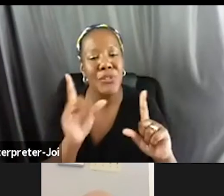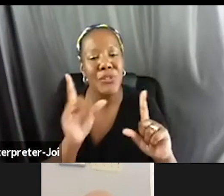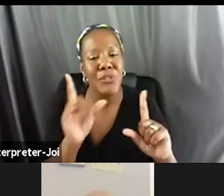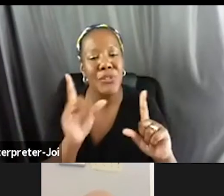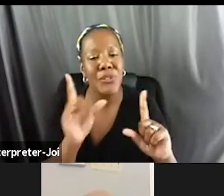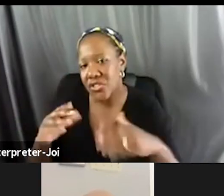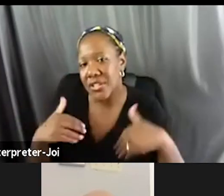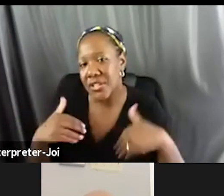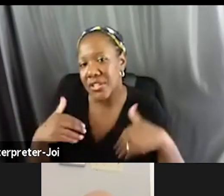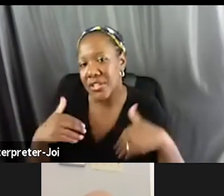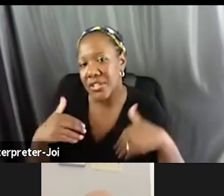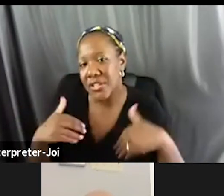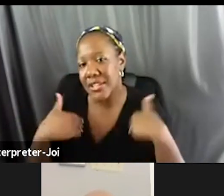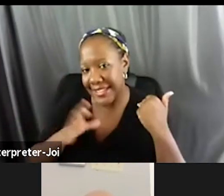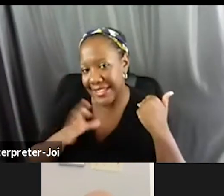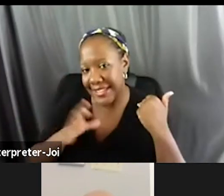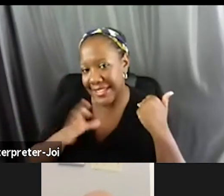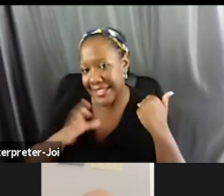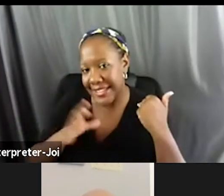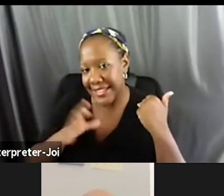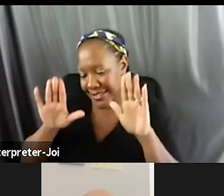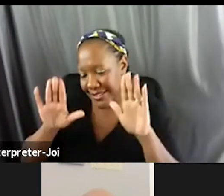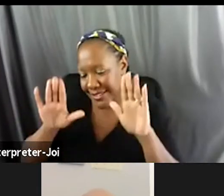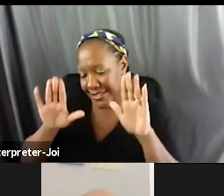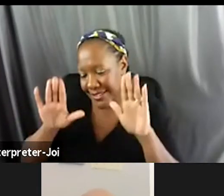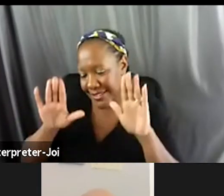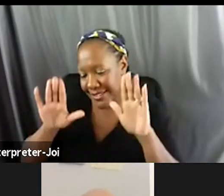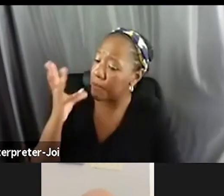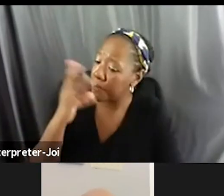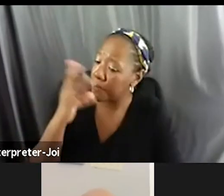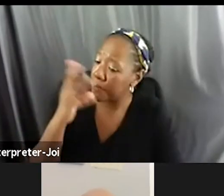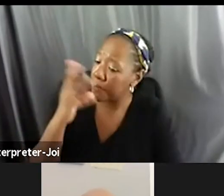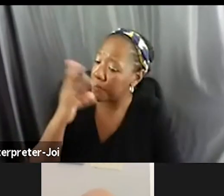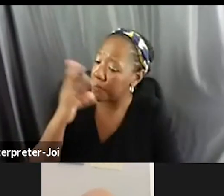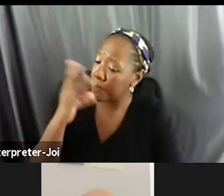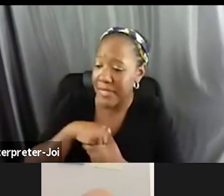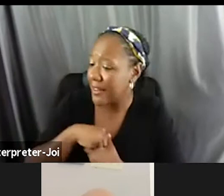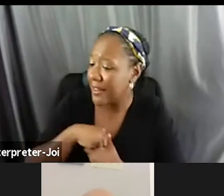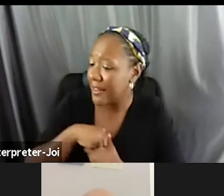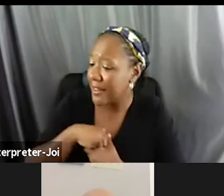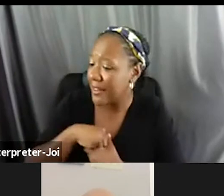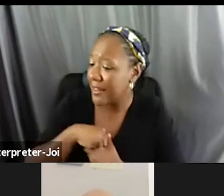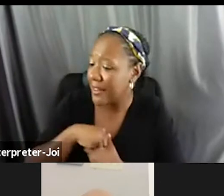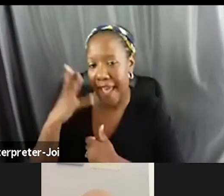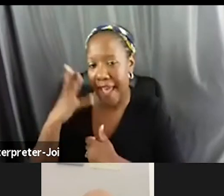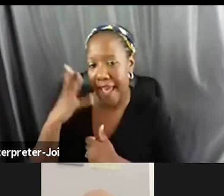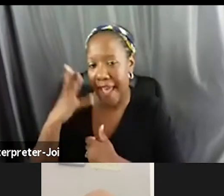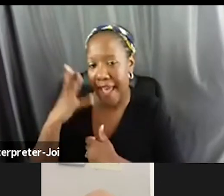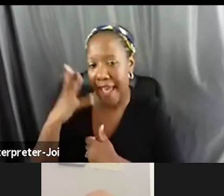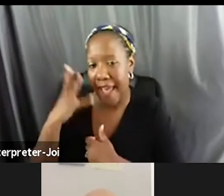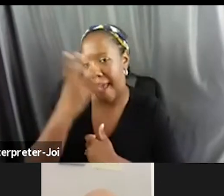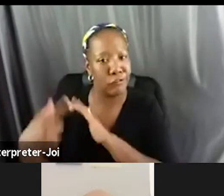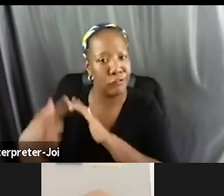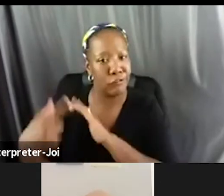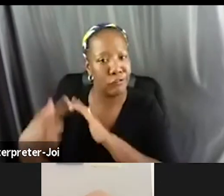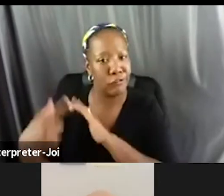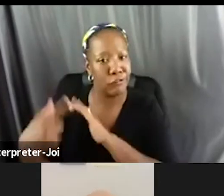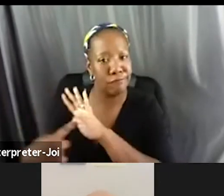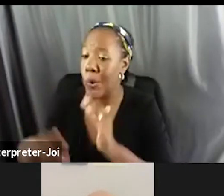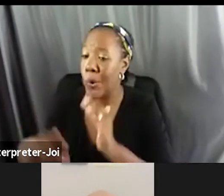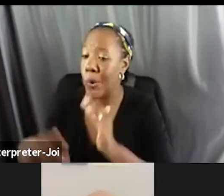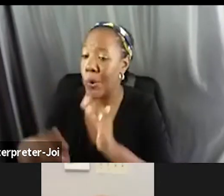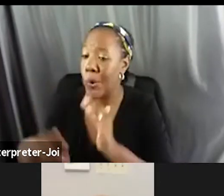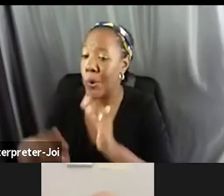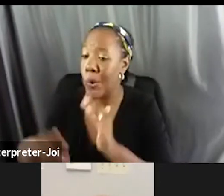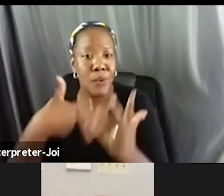we're raising them to just know that beauty is within. It's not always external. A lot of what you see on social media